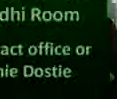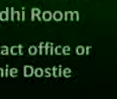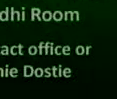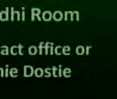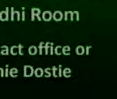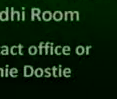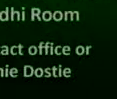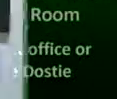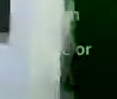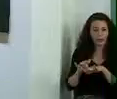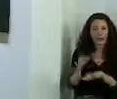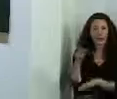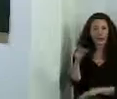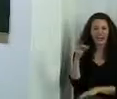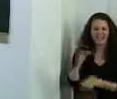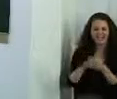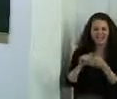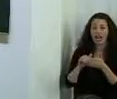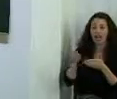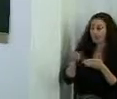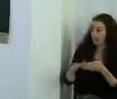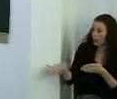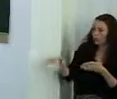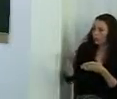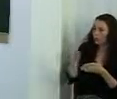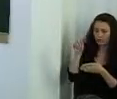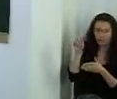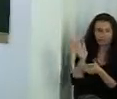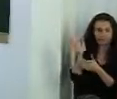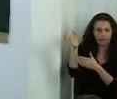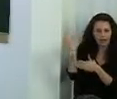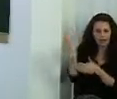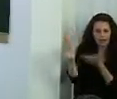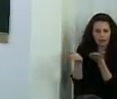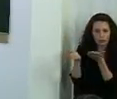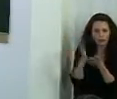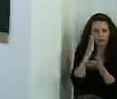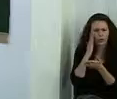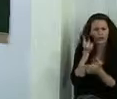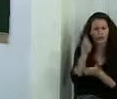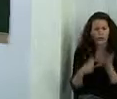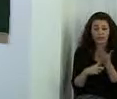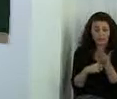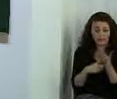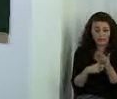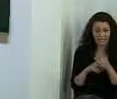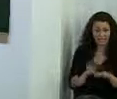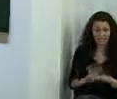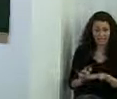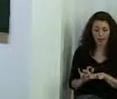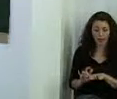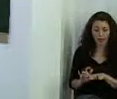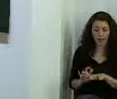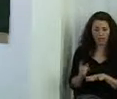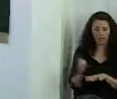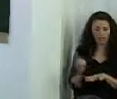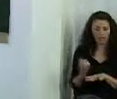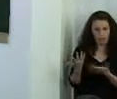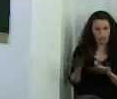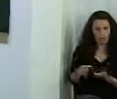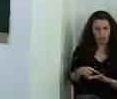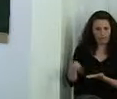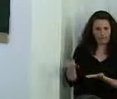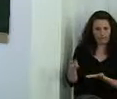They're $18, and they will be in the courtyard directly after worship. I know that there is one ticket going available that's already been paid for,